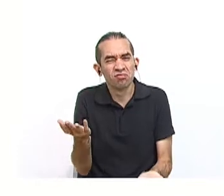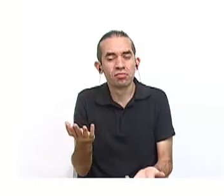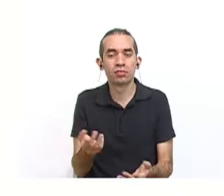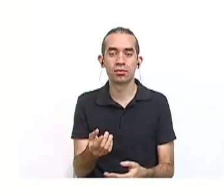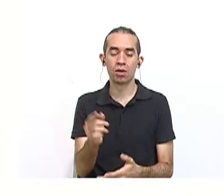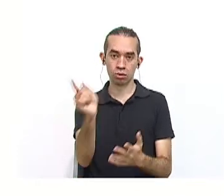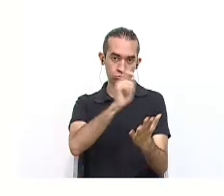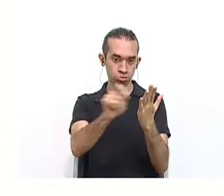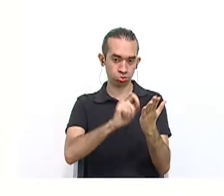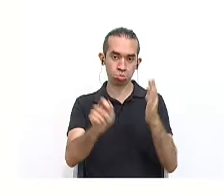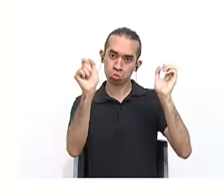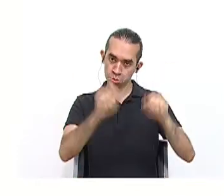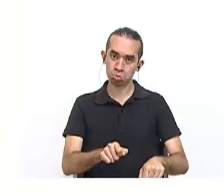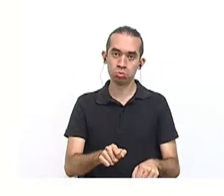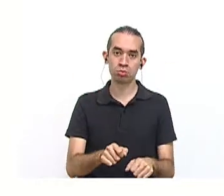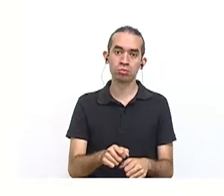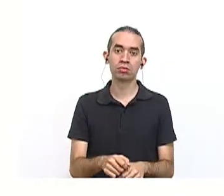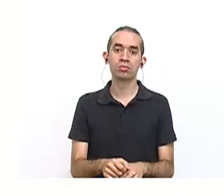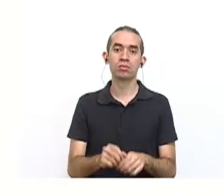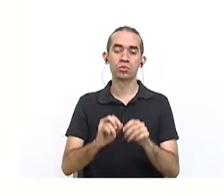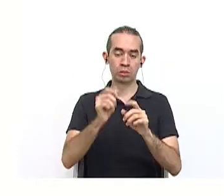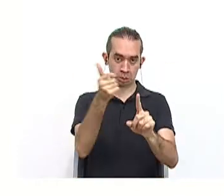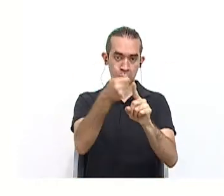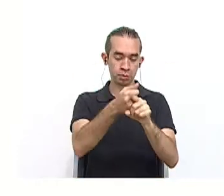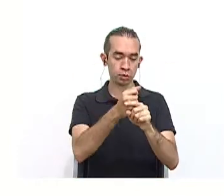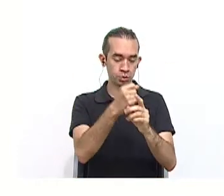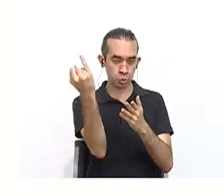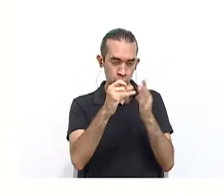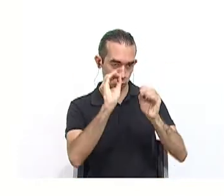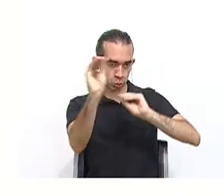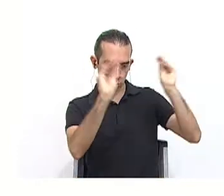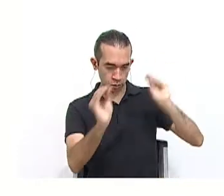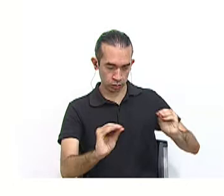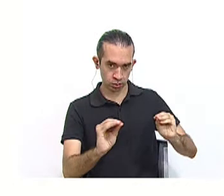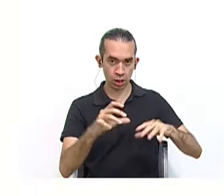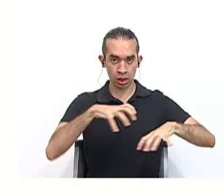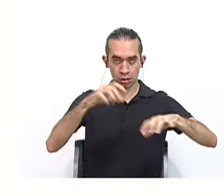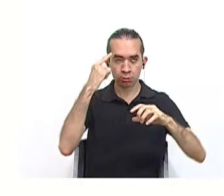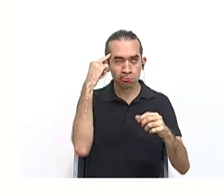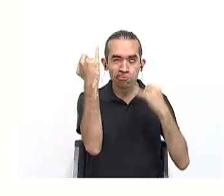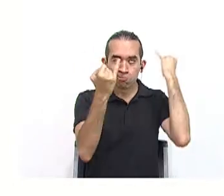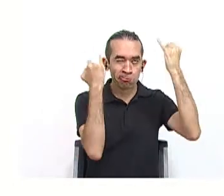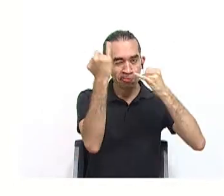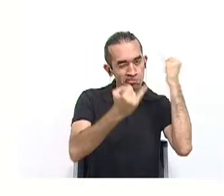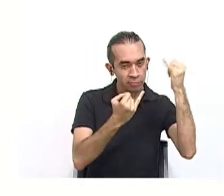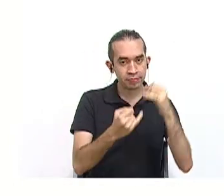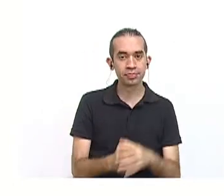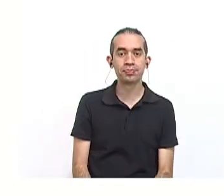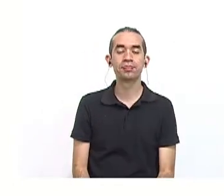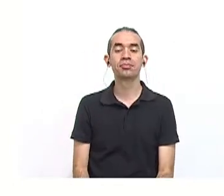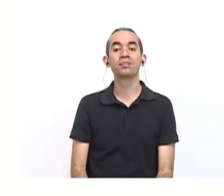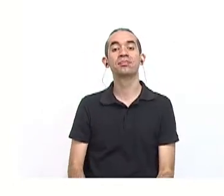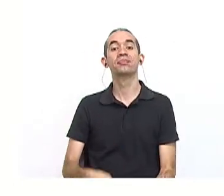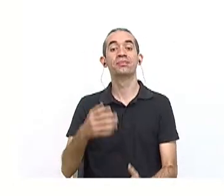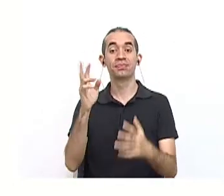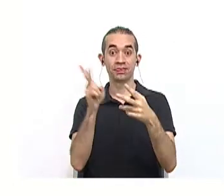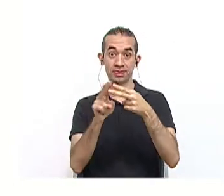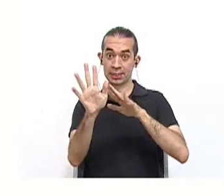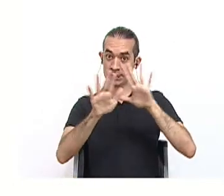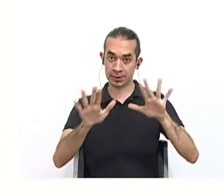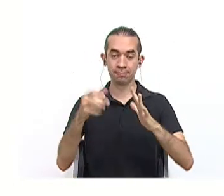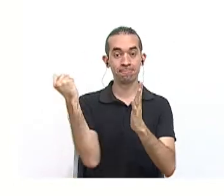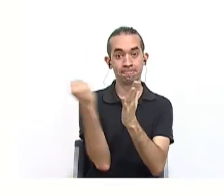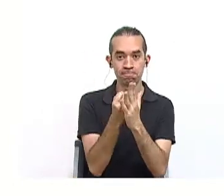those ideas and complete the mind map yourself, a brainstorming activity. So in the digital footprint, we can talk